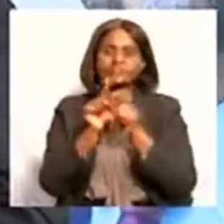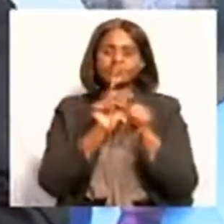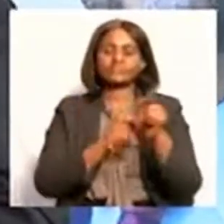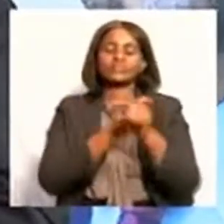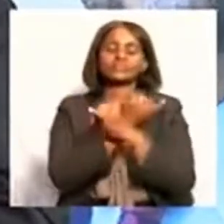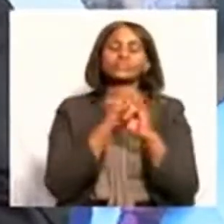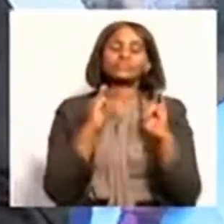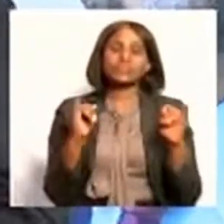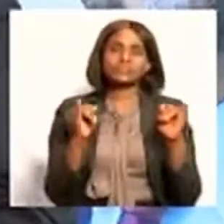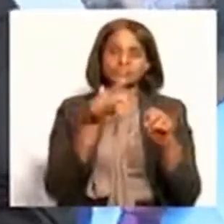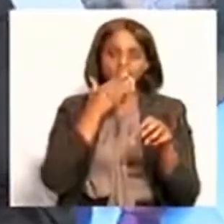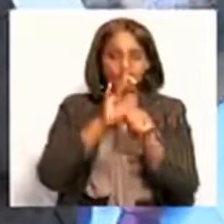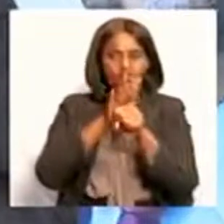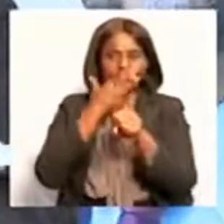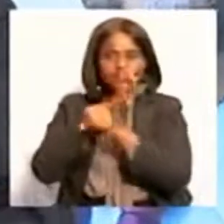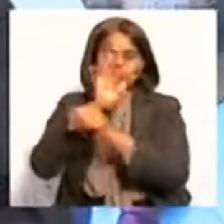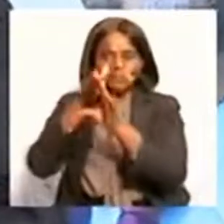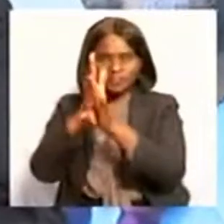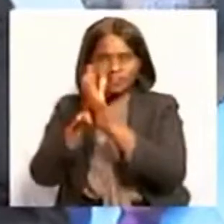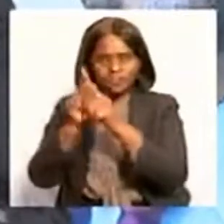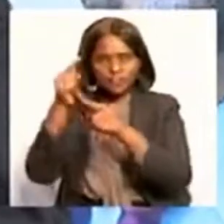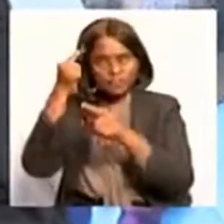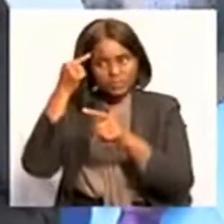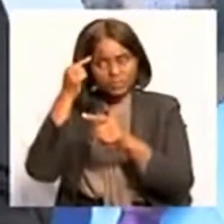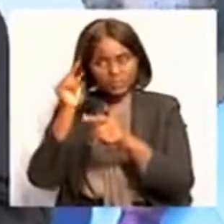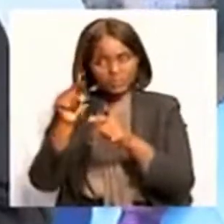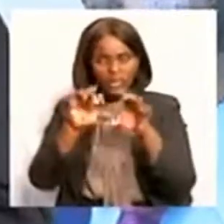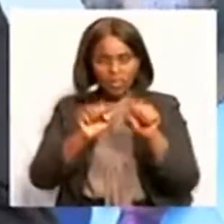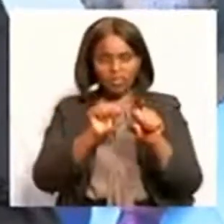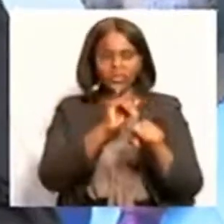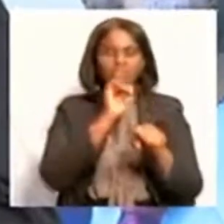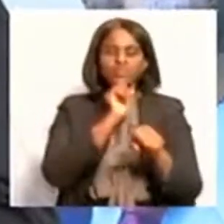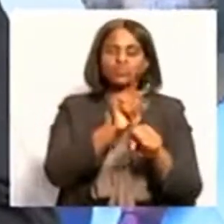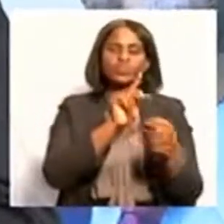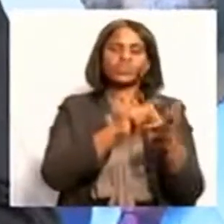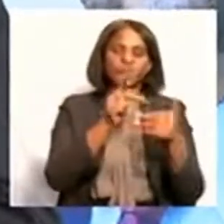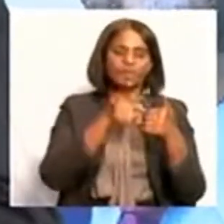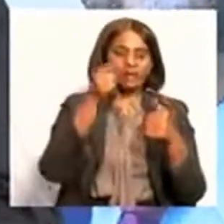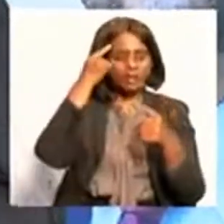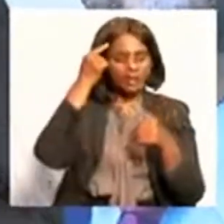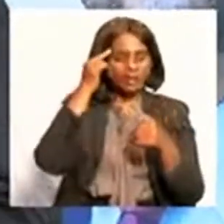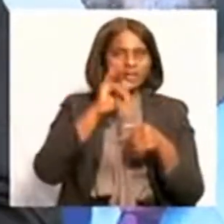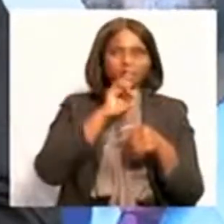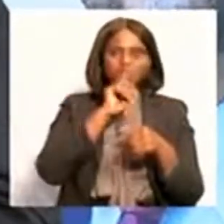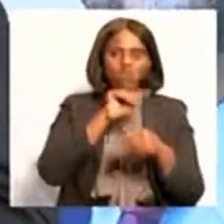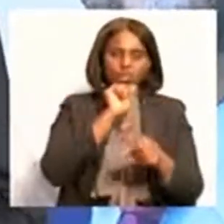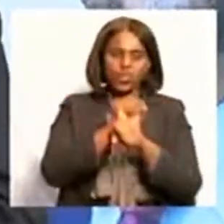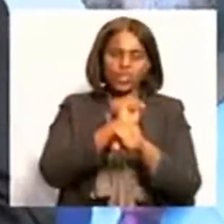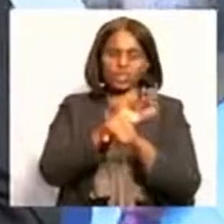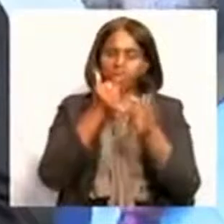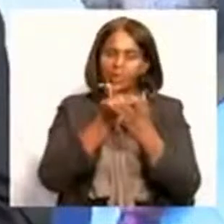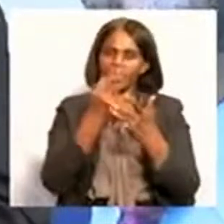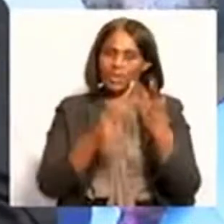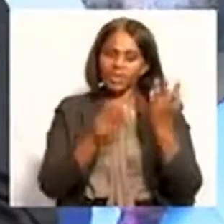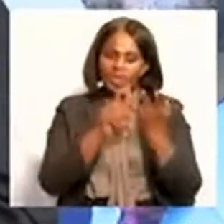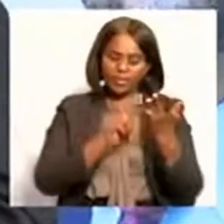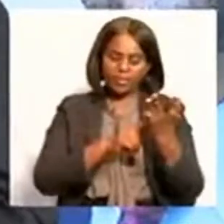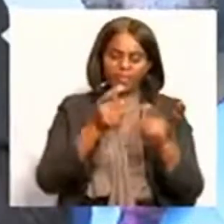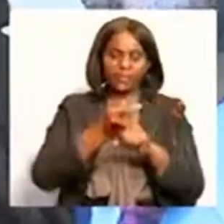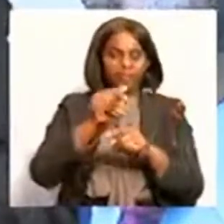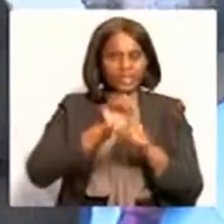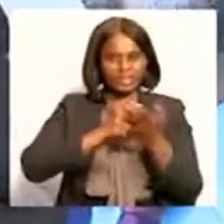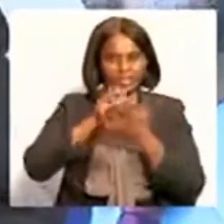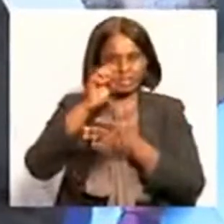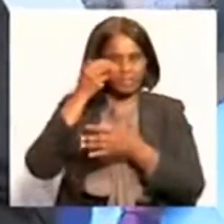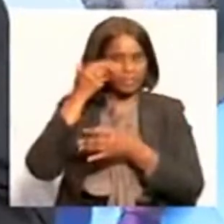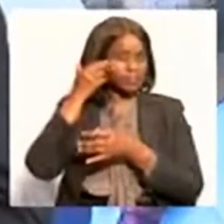assurance, to Parliament to confirm that the government programs have been indeed been executed as reported by the Executive. Okay. So